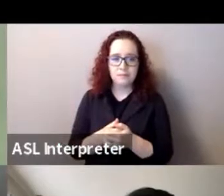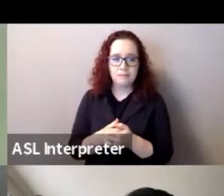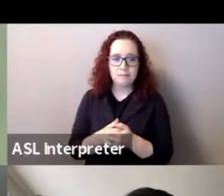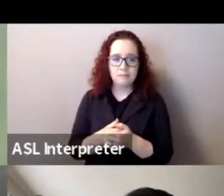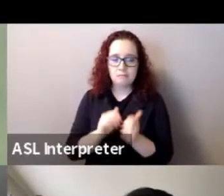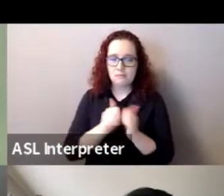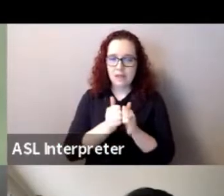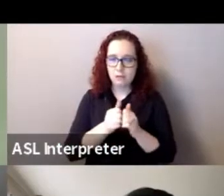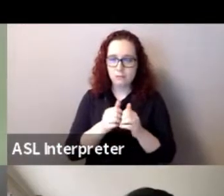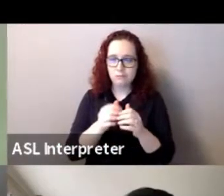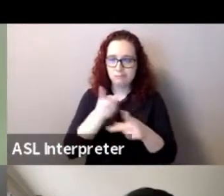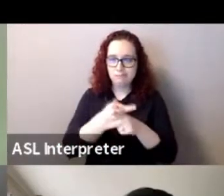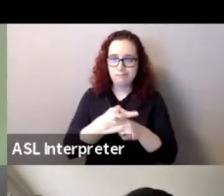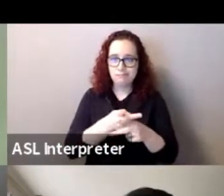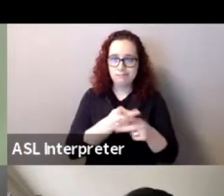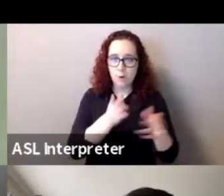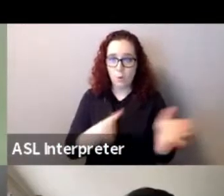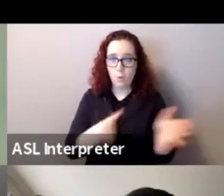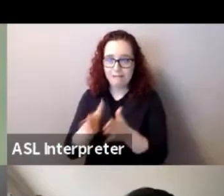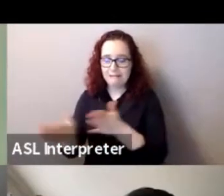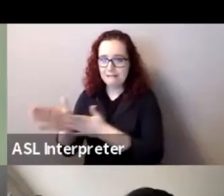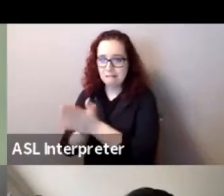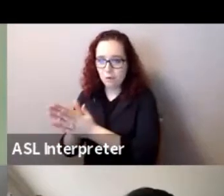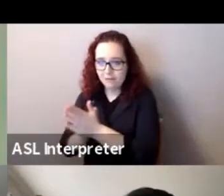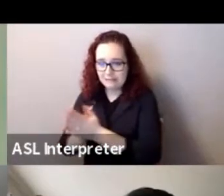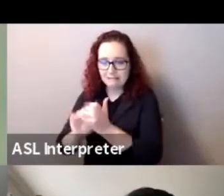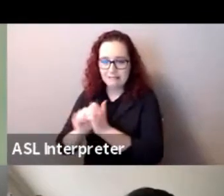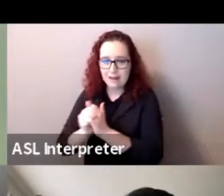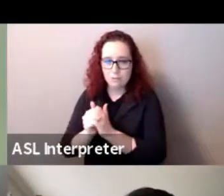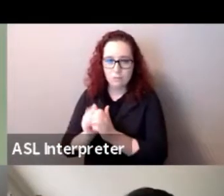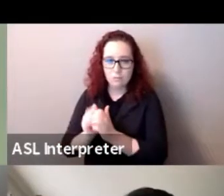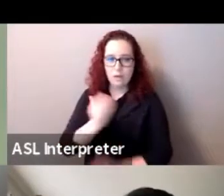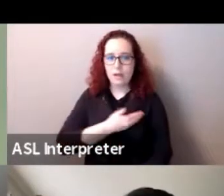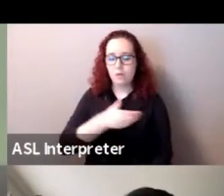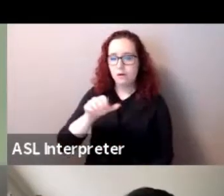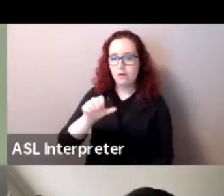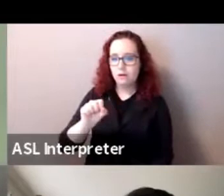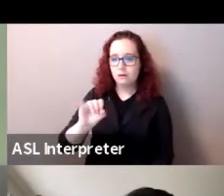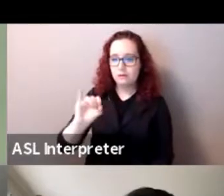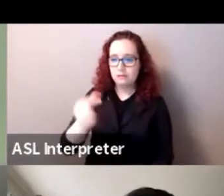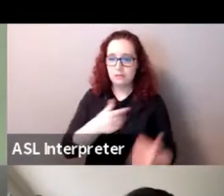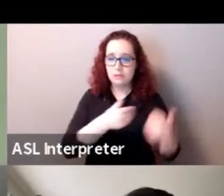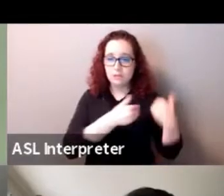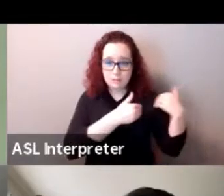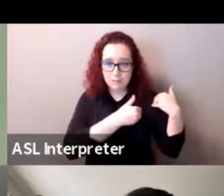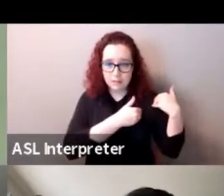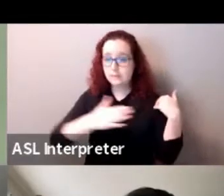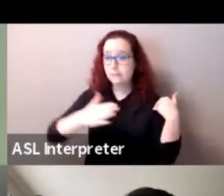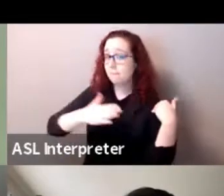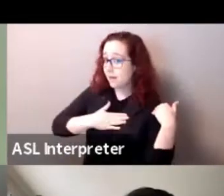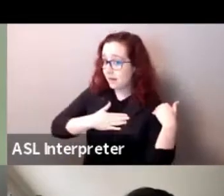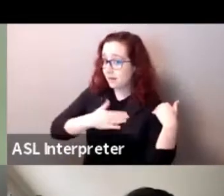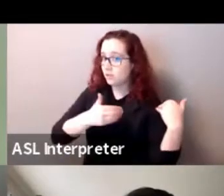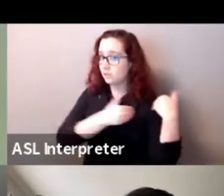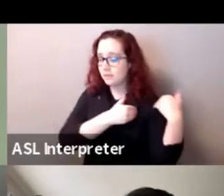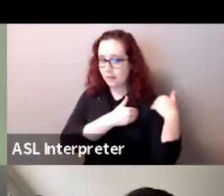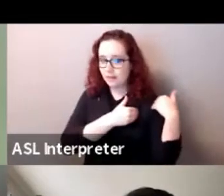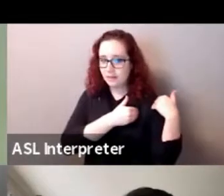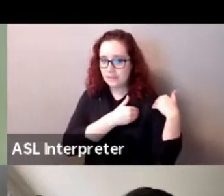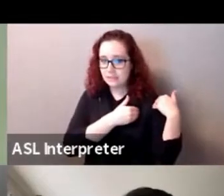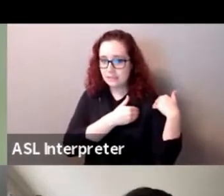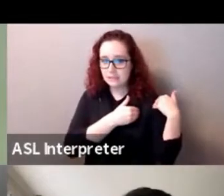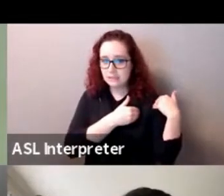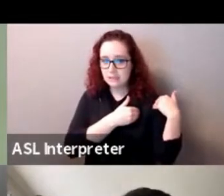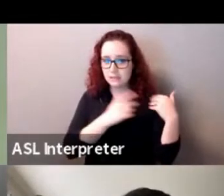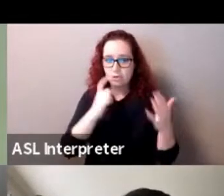stay organized and motivated? What are some of our SIG responsibilities? What are my responsibilities? Recognizing